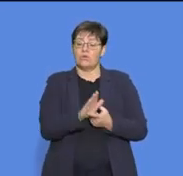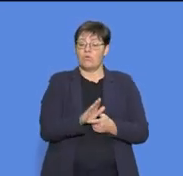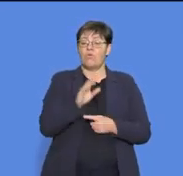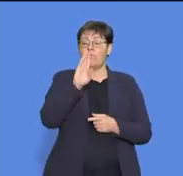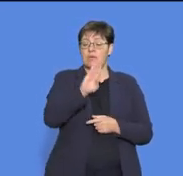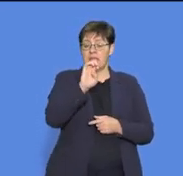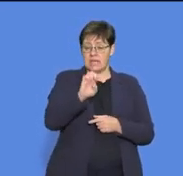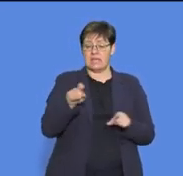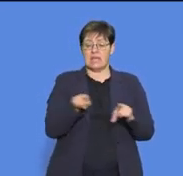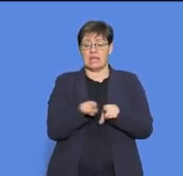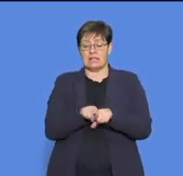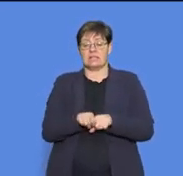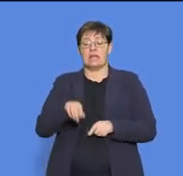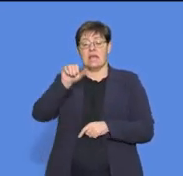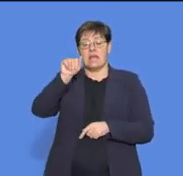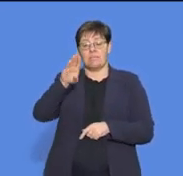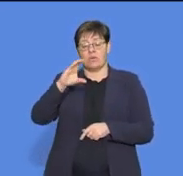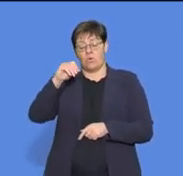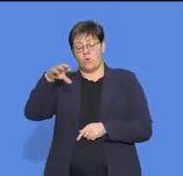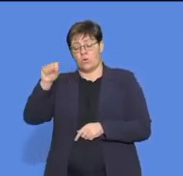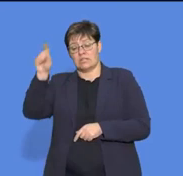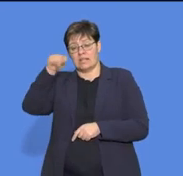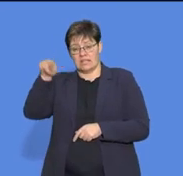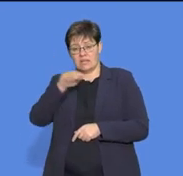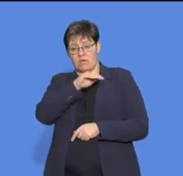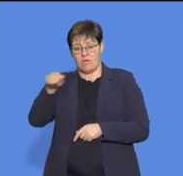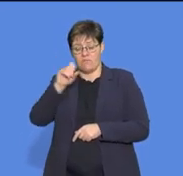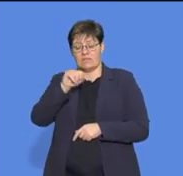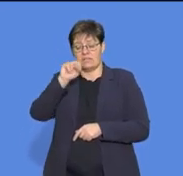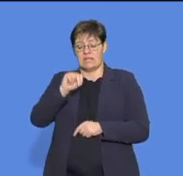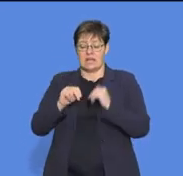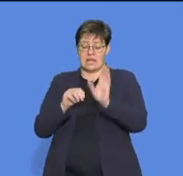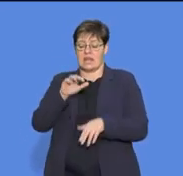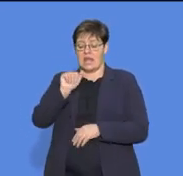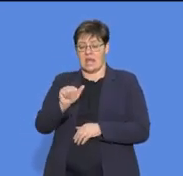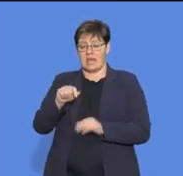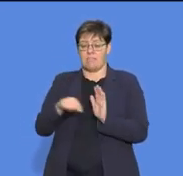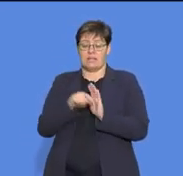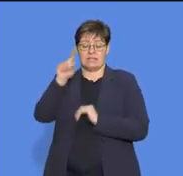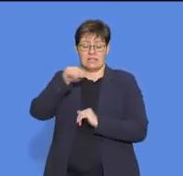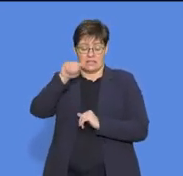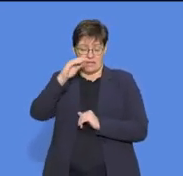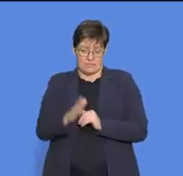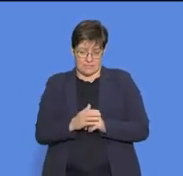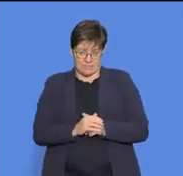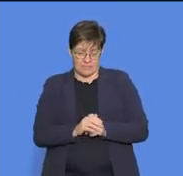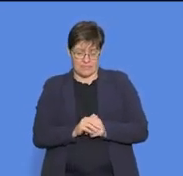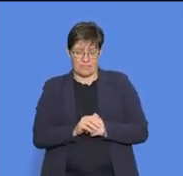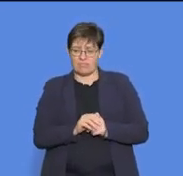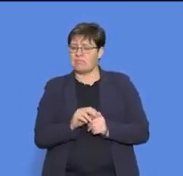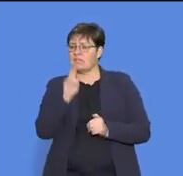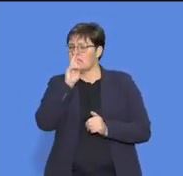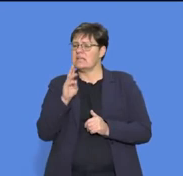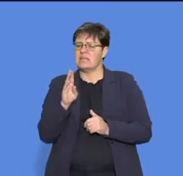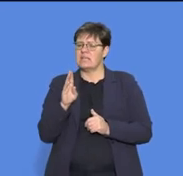to find BE equal to AB, to show that BE is equal to AB cos theta of sine of alpha minus